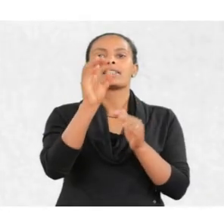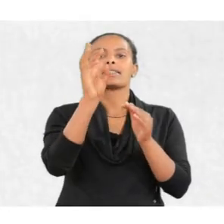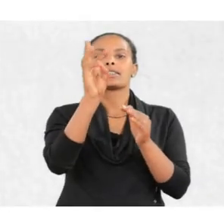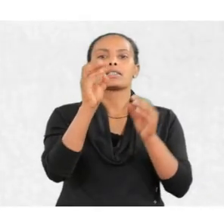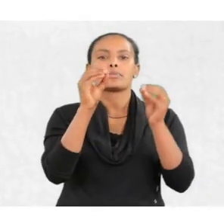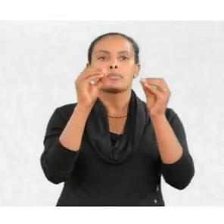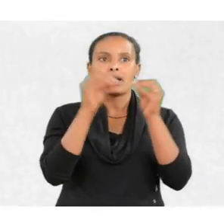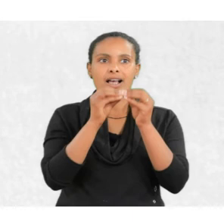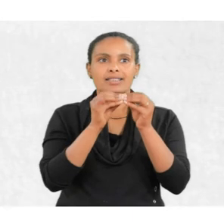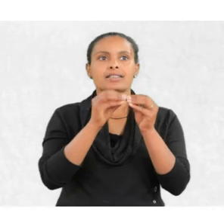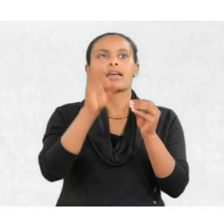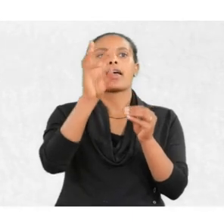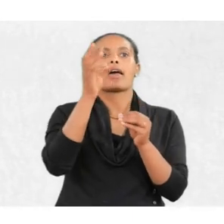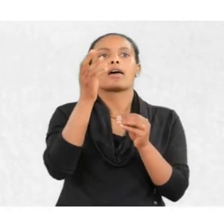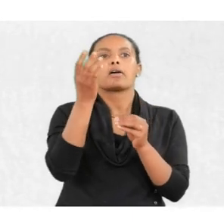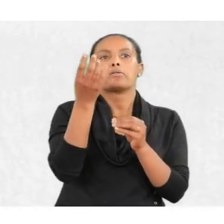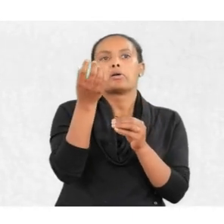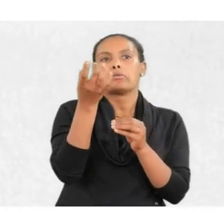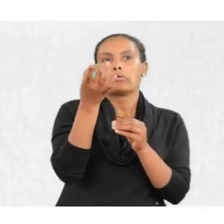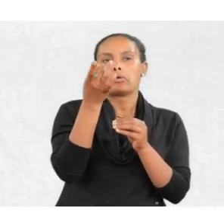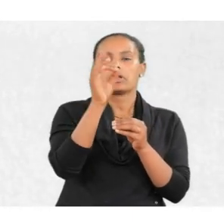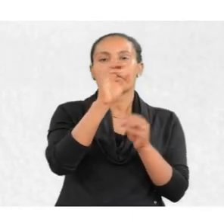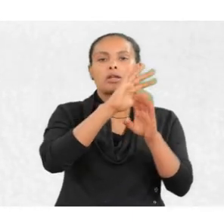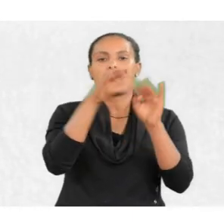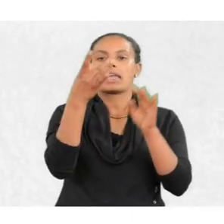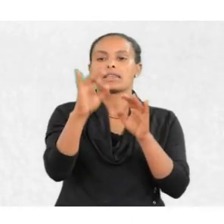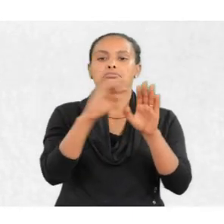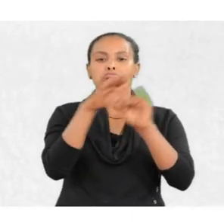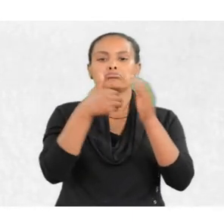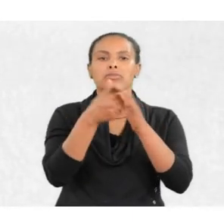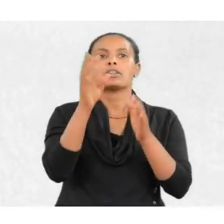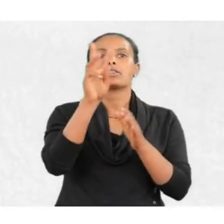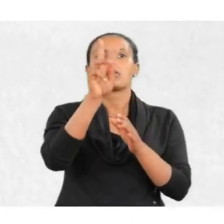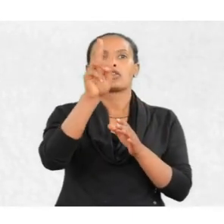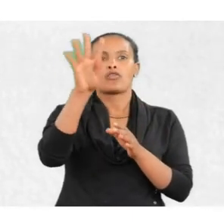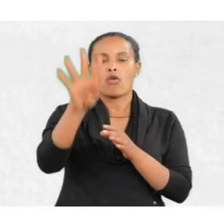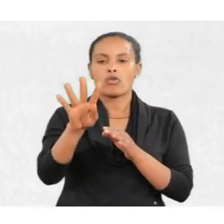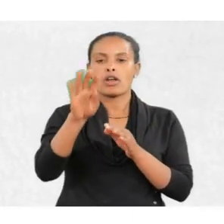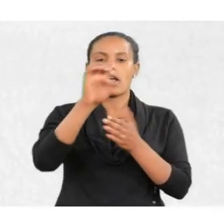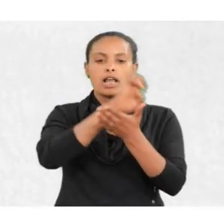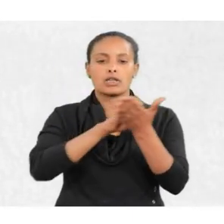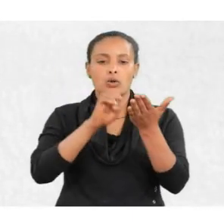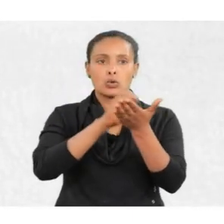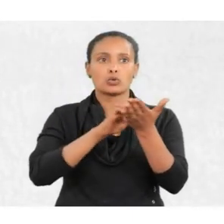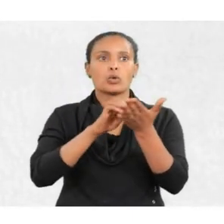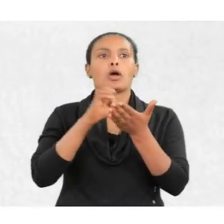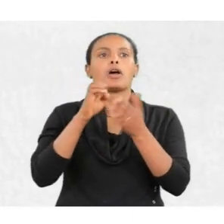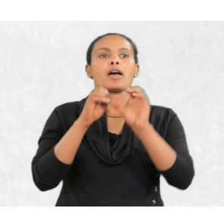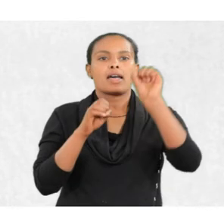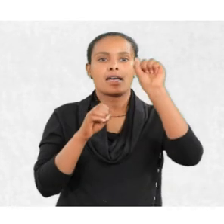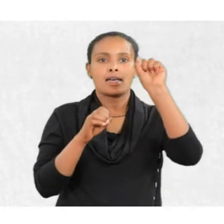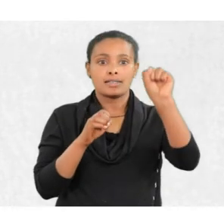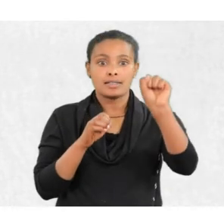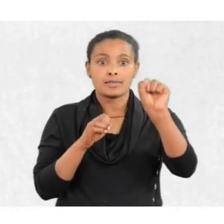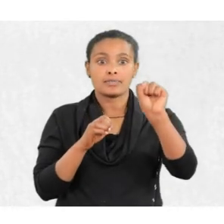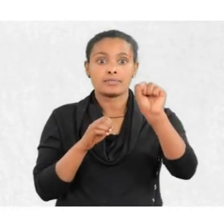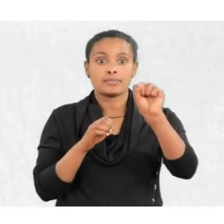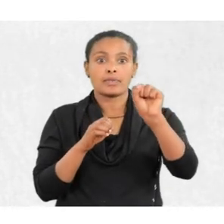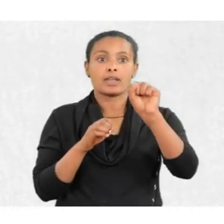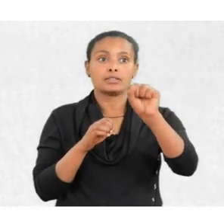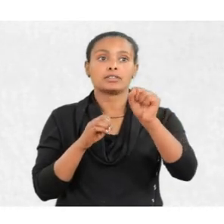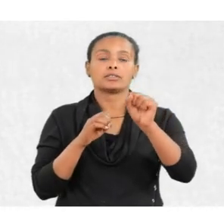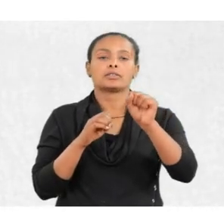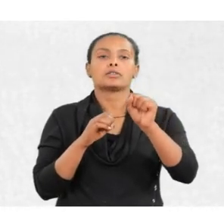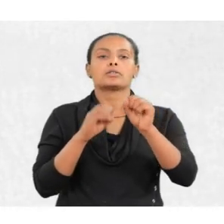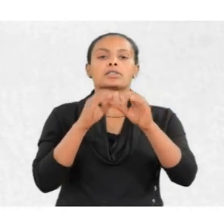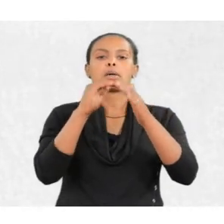plus 18 is 24 electrons. Now shared electron, electrons which are involved in bond formation, is